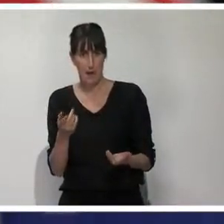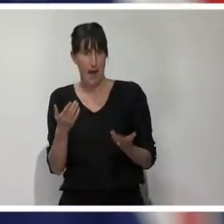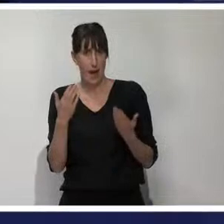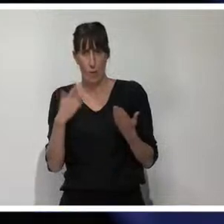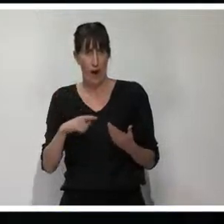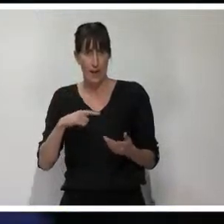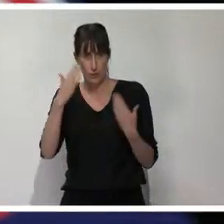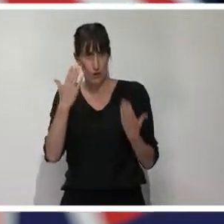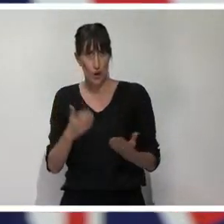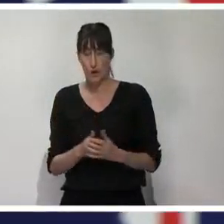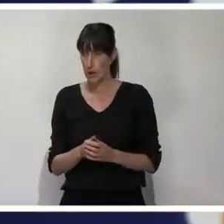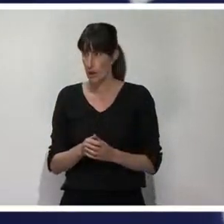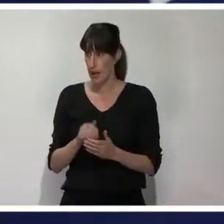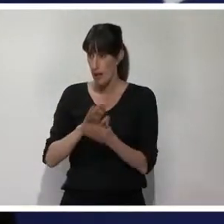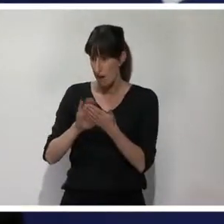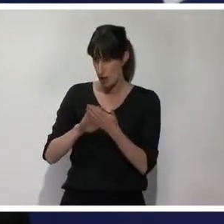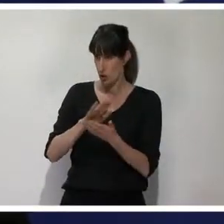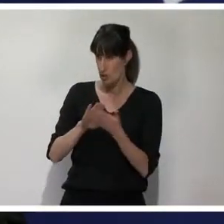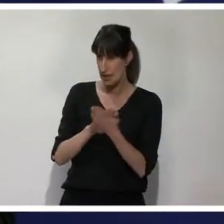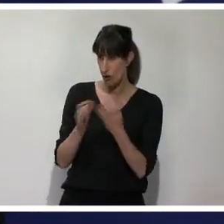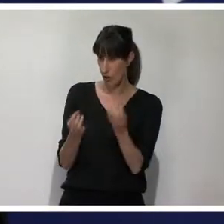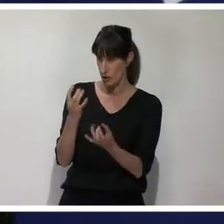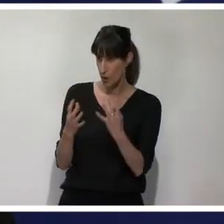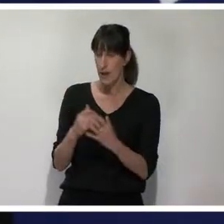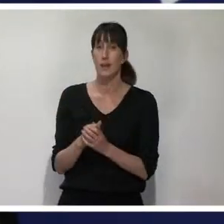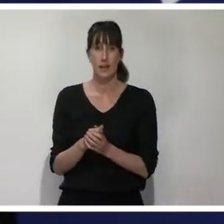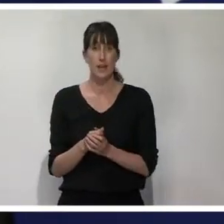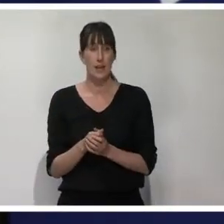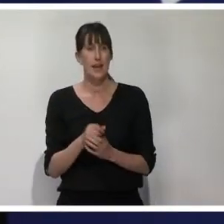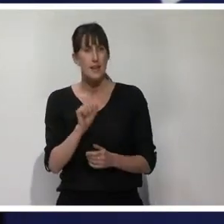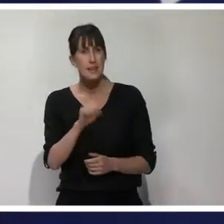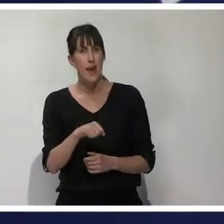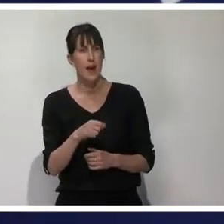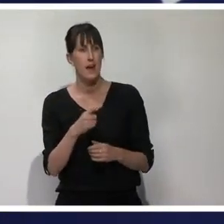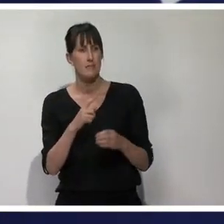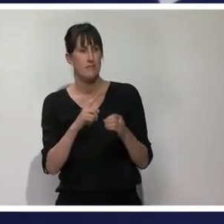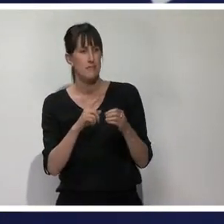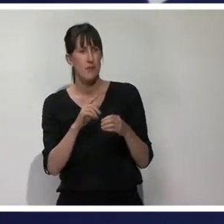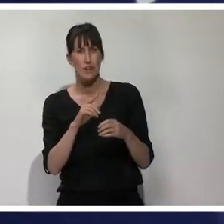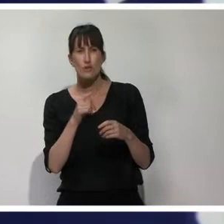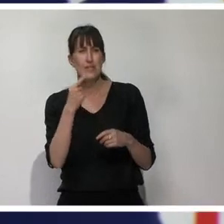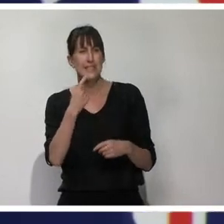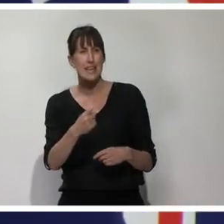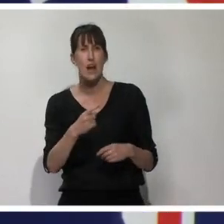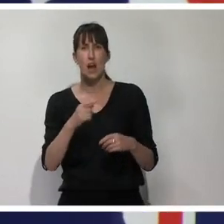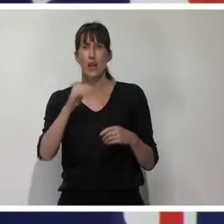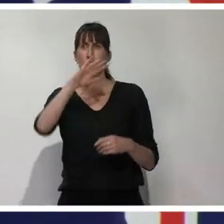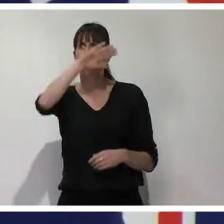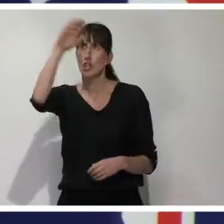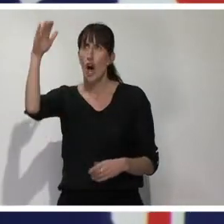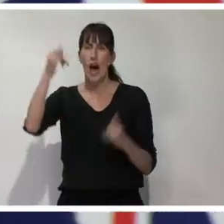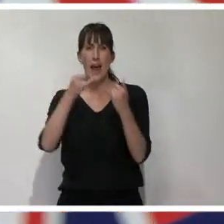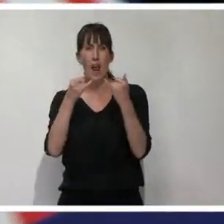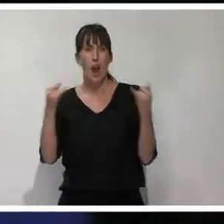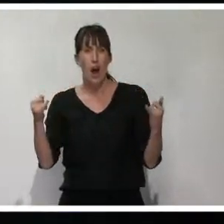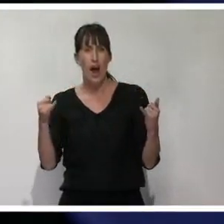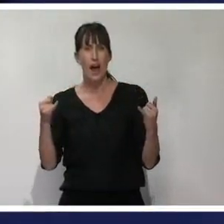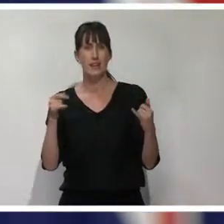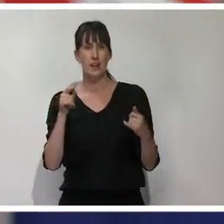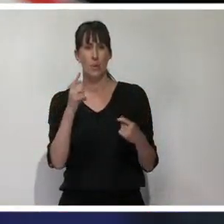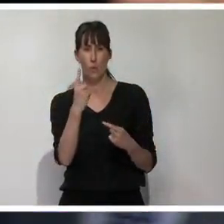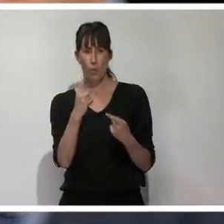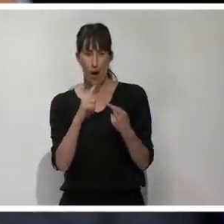Rotorua where they may have eaten? You mentioned the Skyline and that, but you said that there would be others to come as well. I think that's right. And